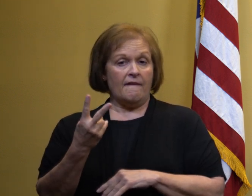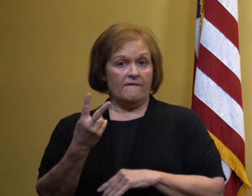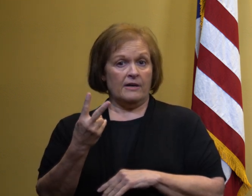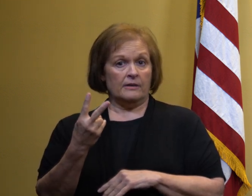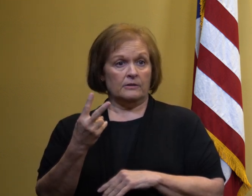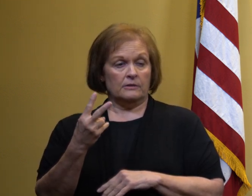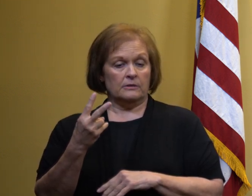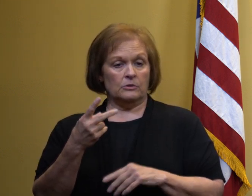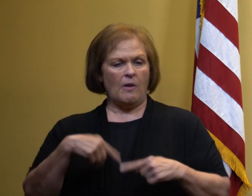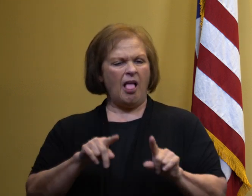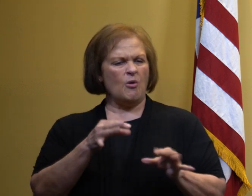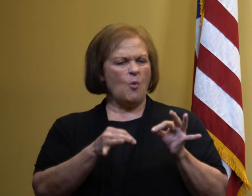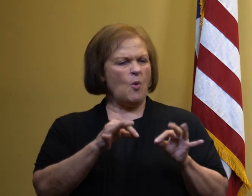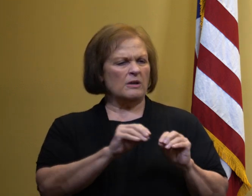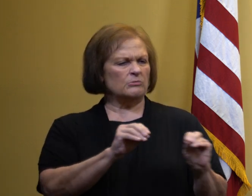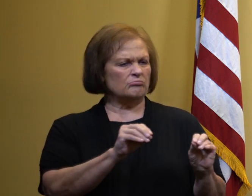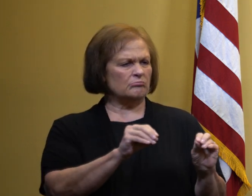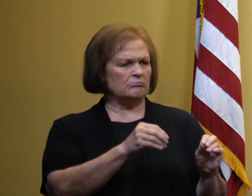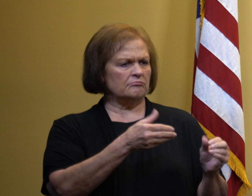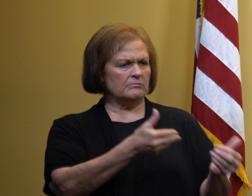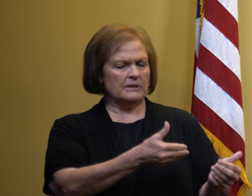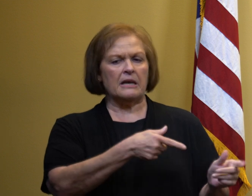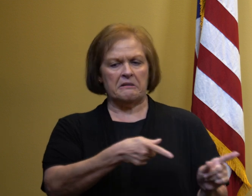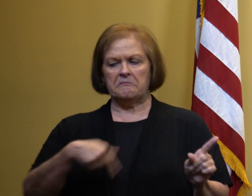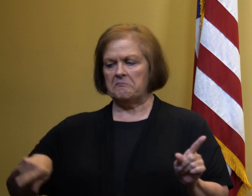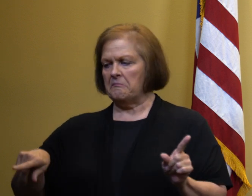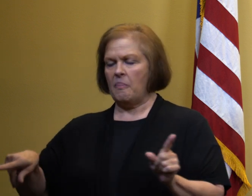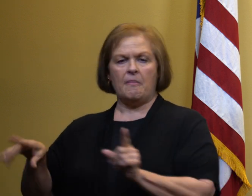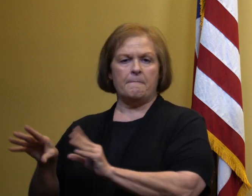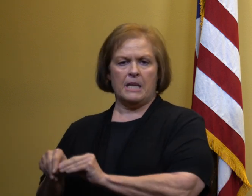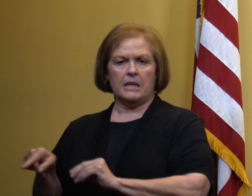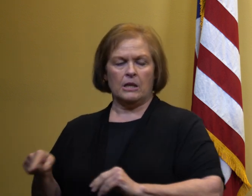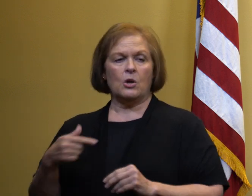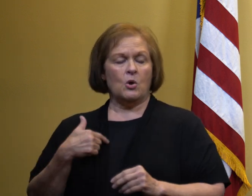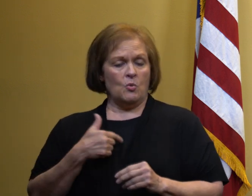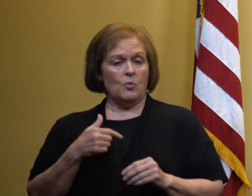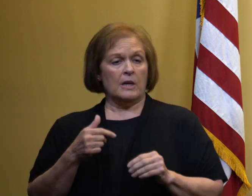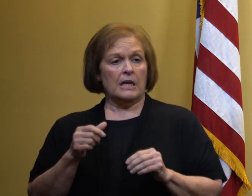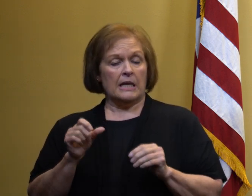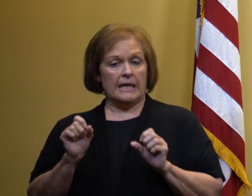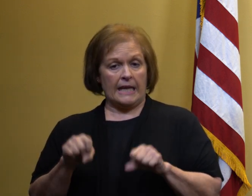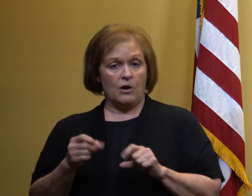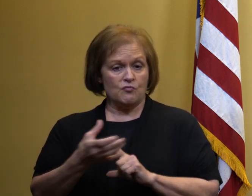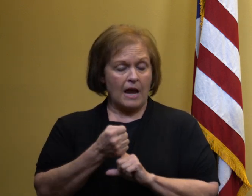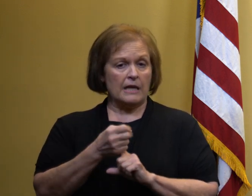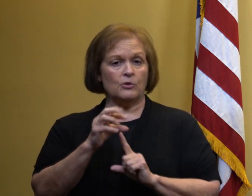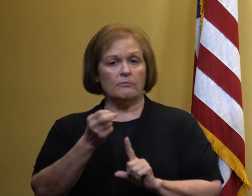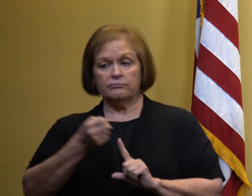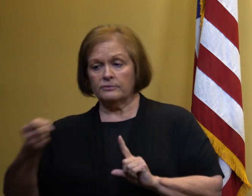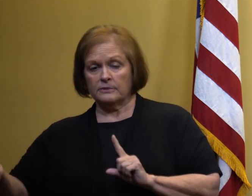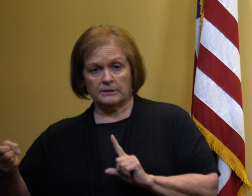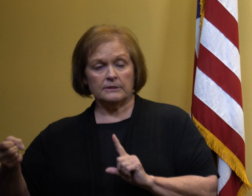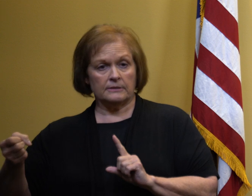is not in session. And we know that we can't arrest or detain or imprison